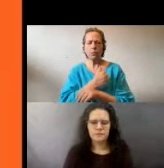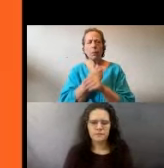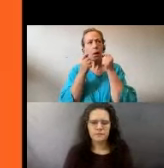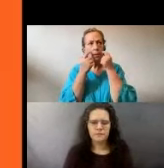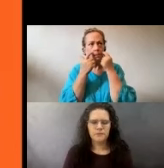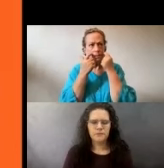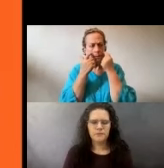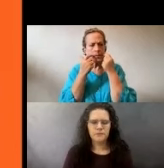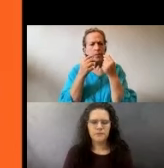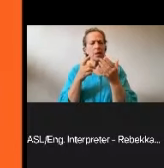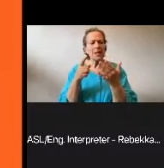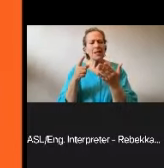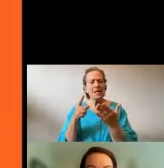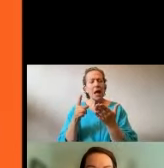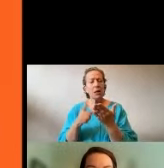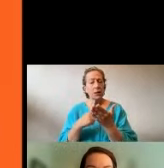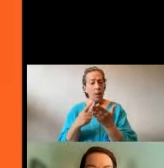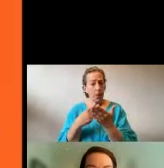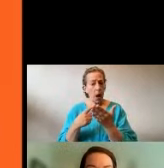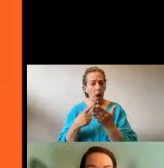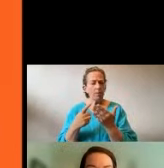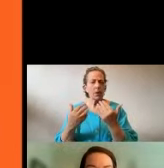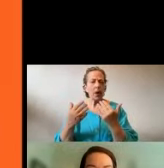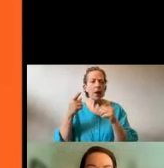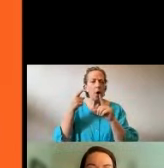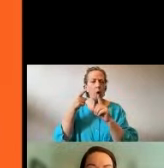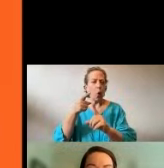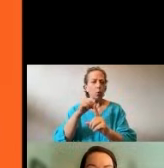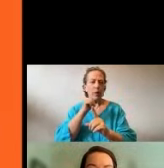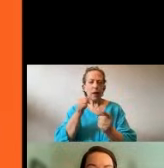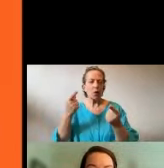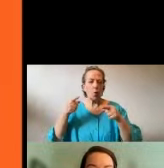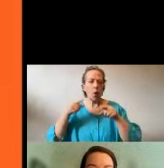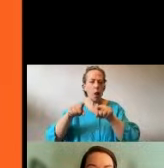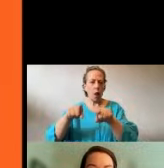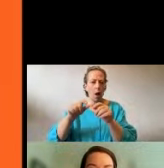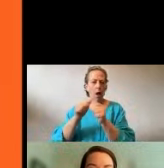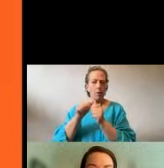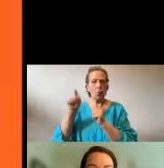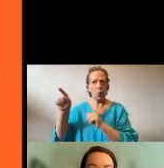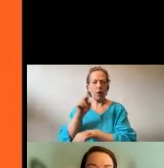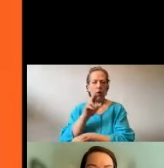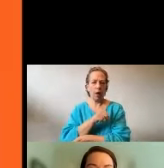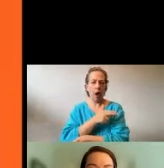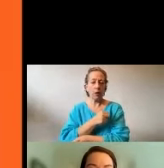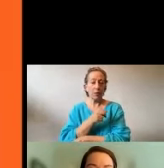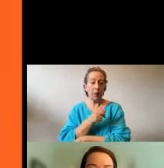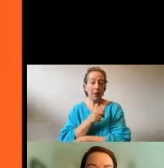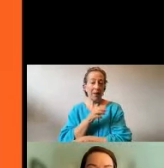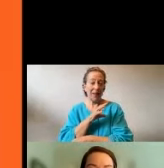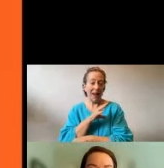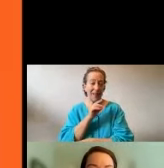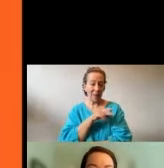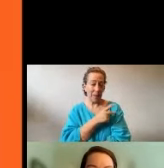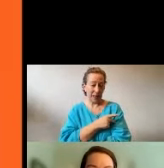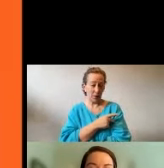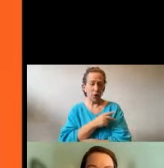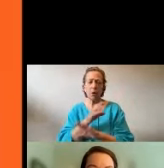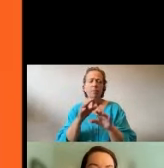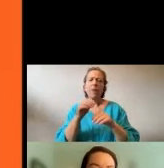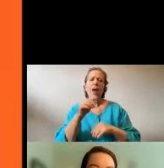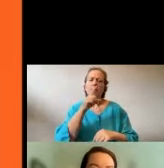sometimes goals that don't quite align between the hospital and the patient, right? I'm not talking about